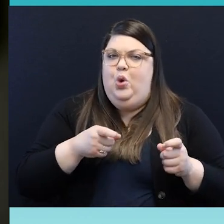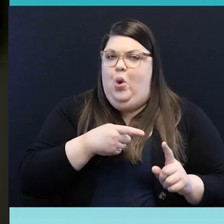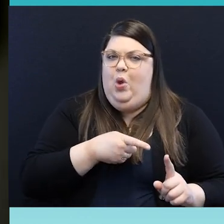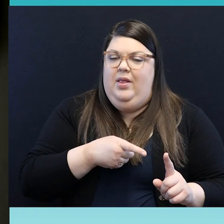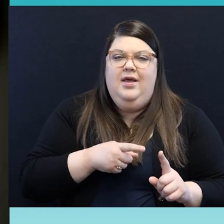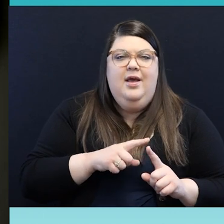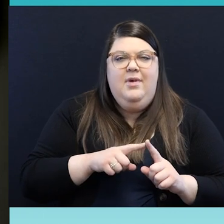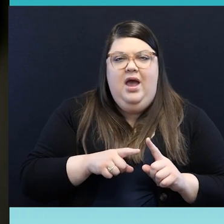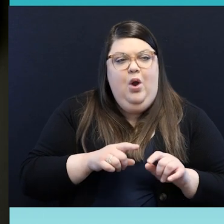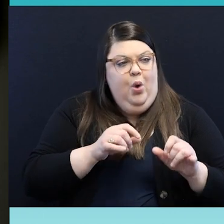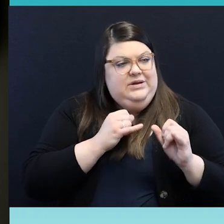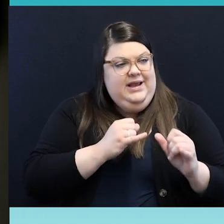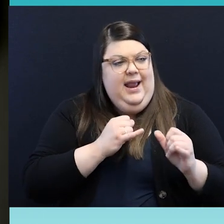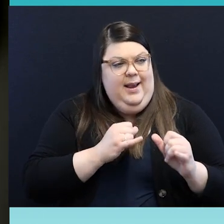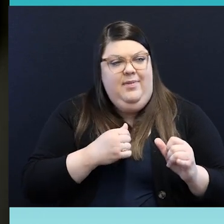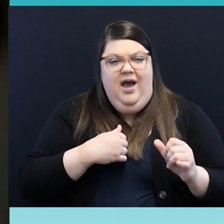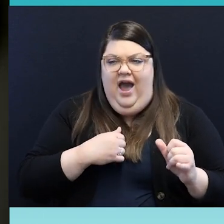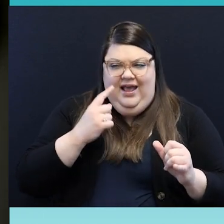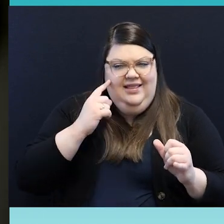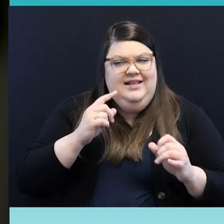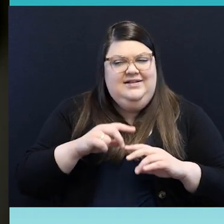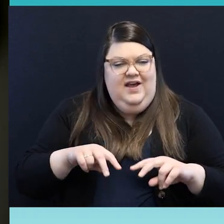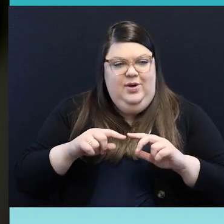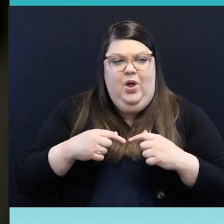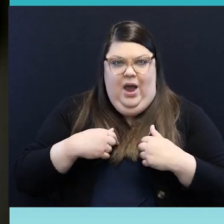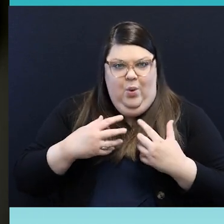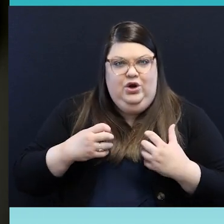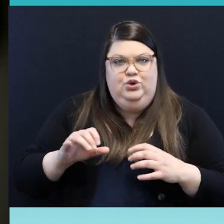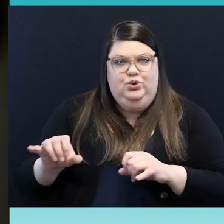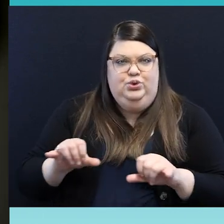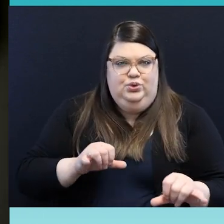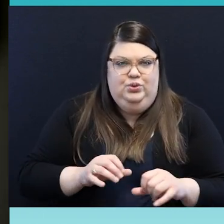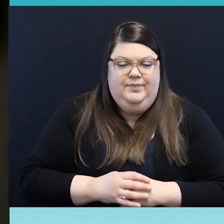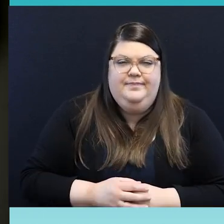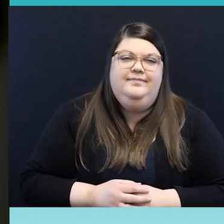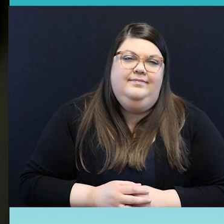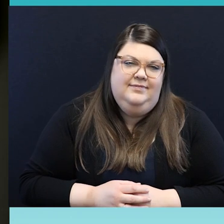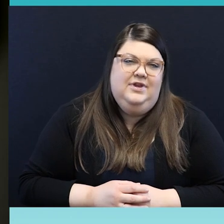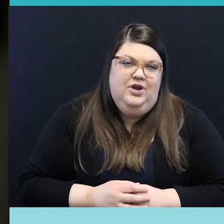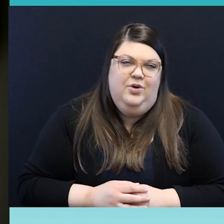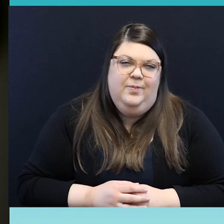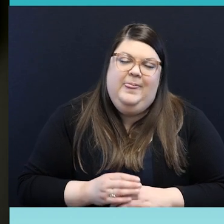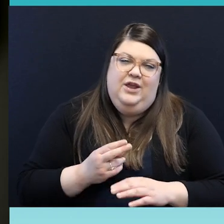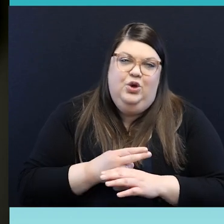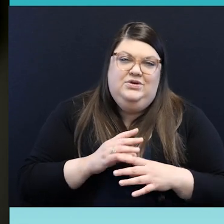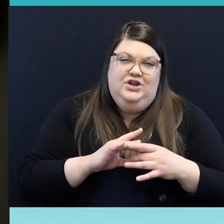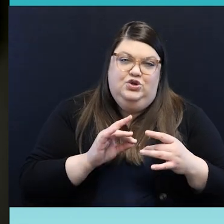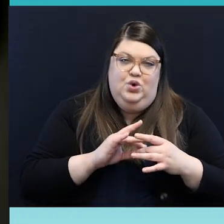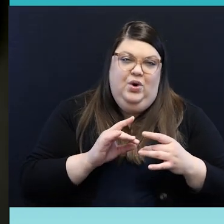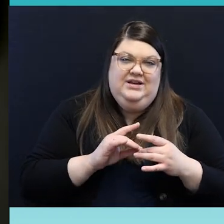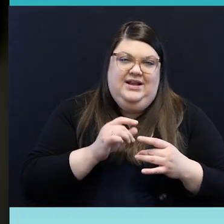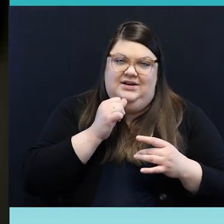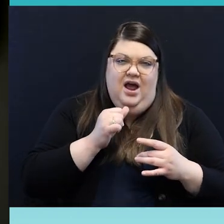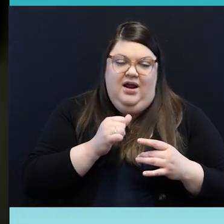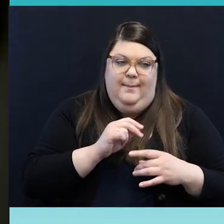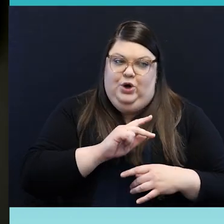control, but they will see that you find the value in it. So again, using stories outside of the personal is